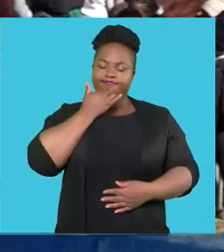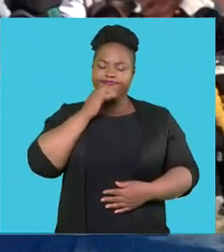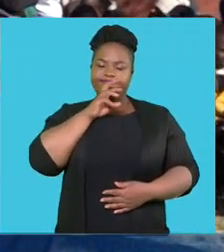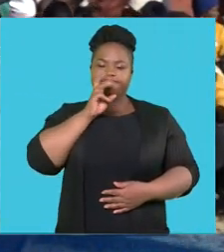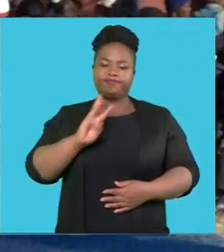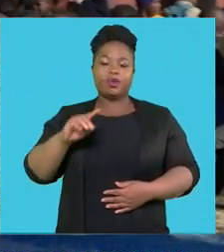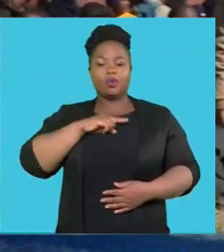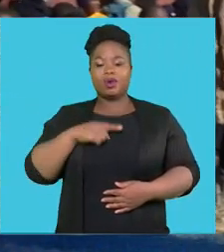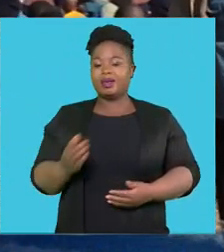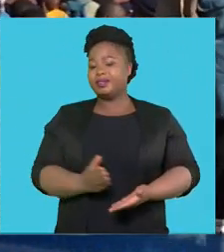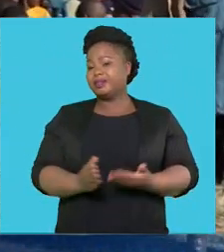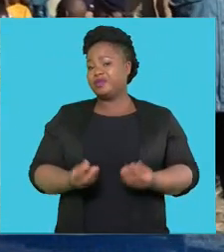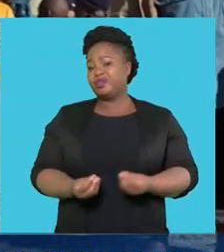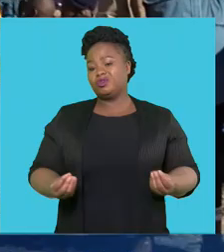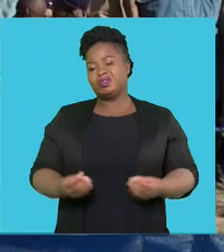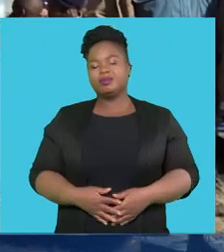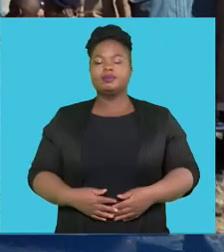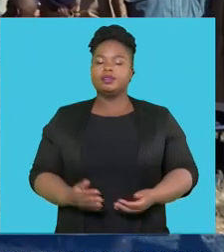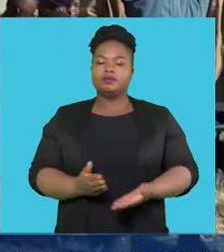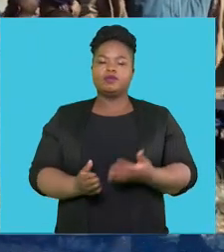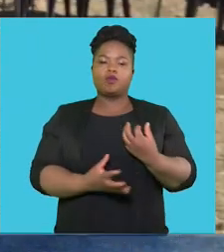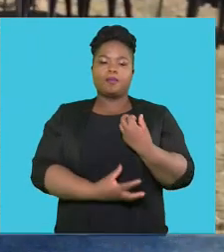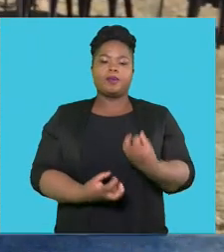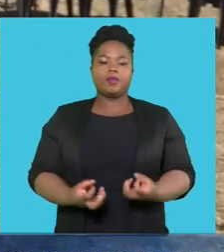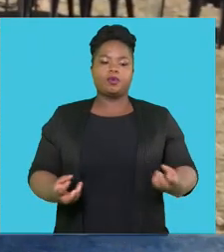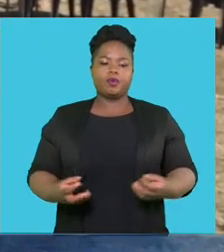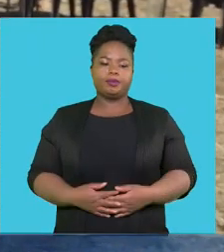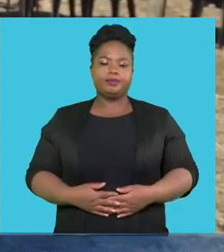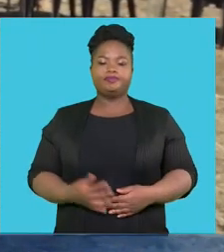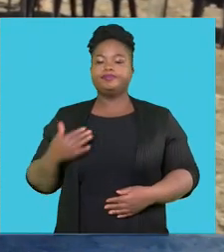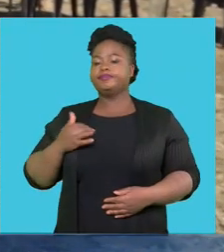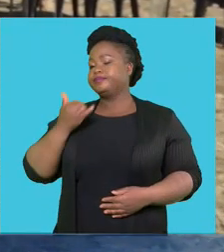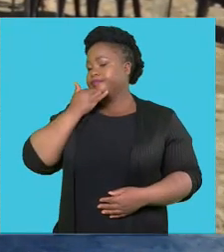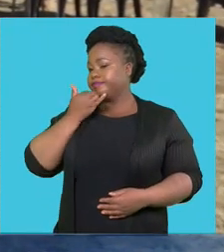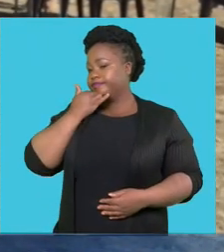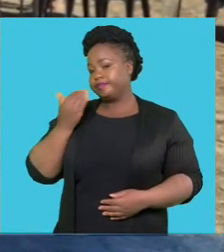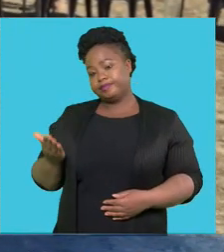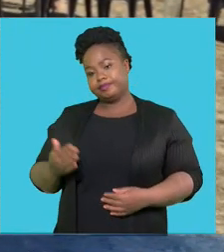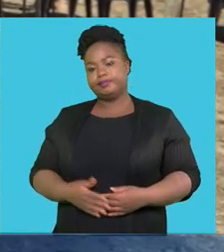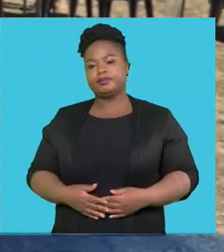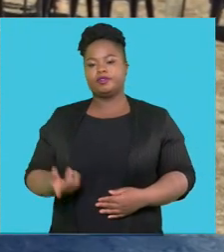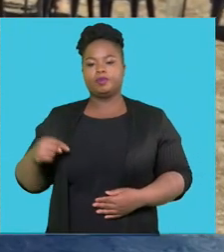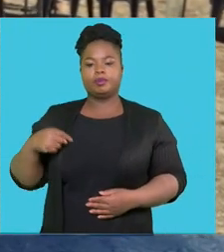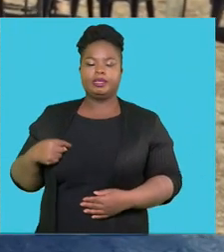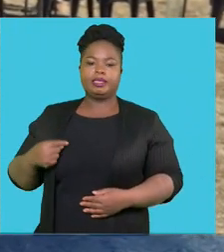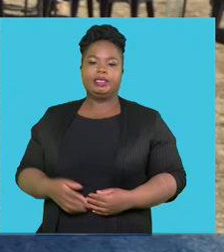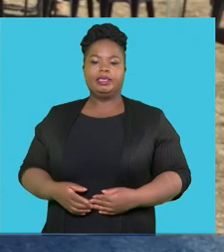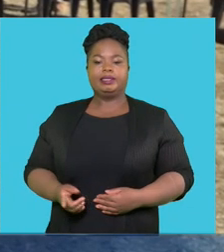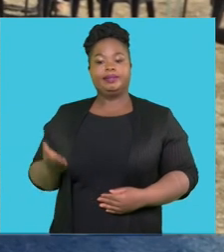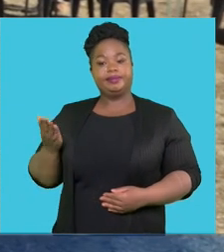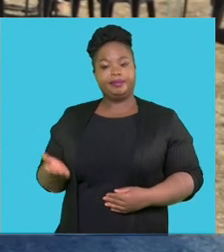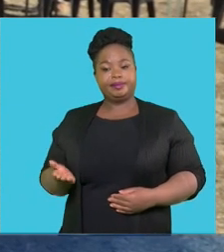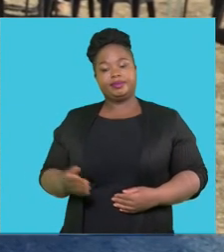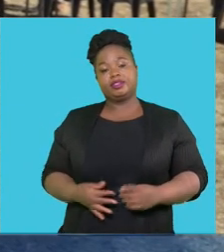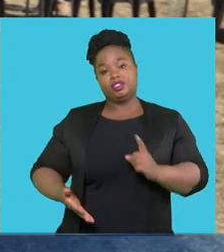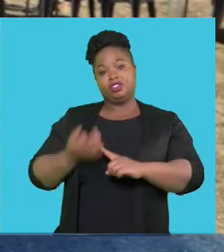njengoba iningi labafundi livela emakhaya ahlwempu. I'm so happy. To me it's